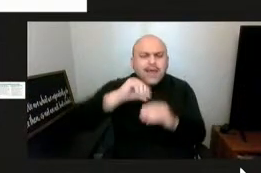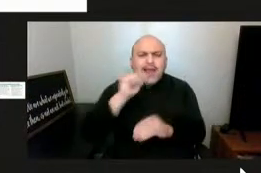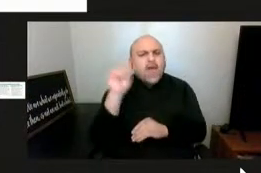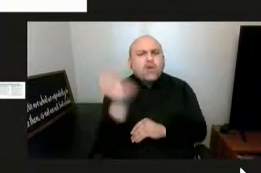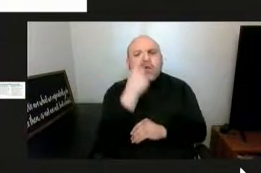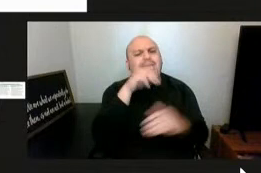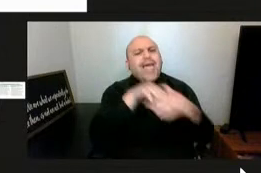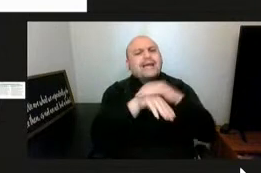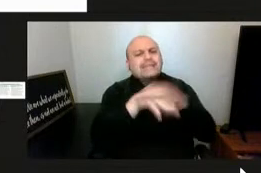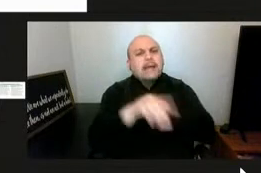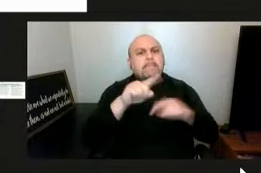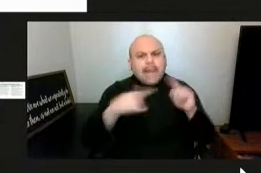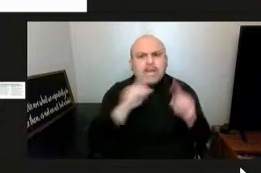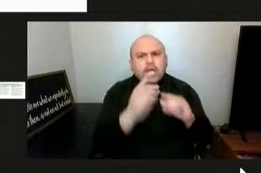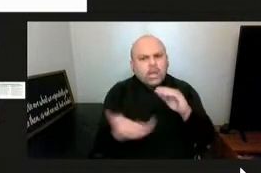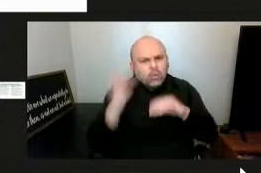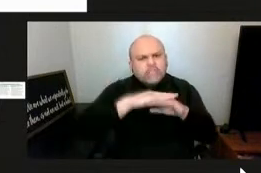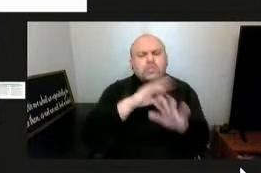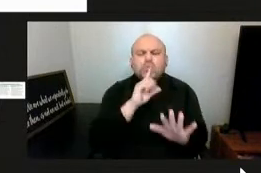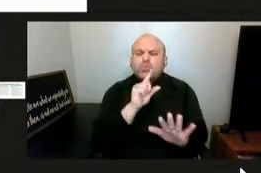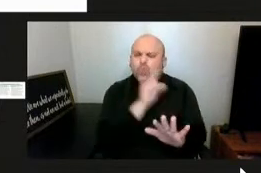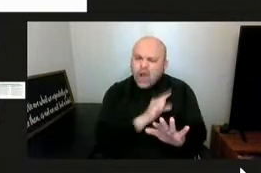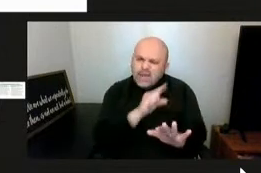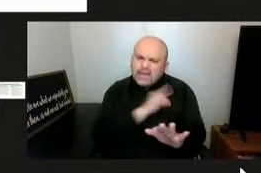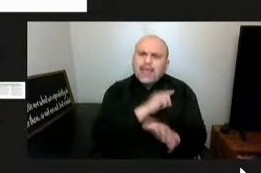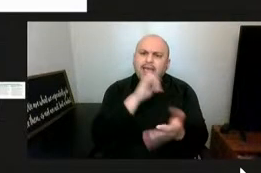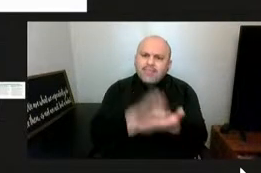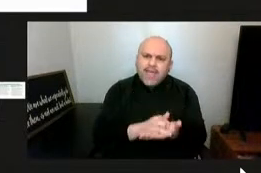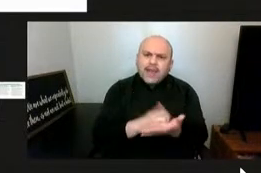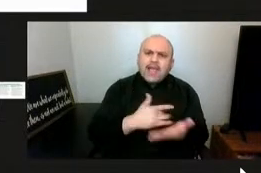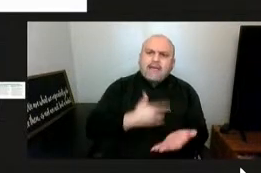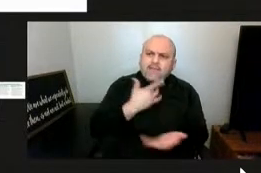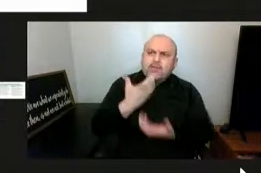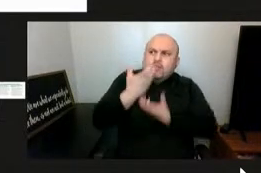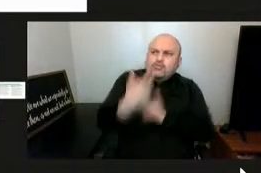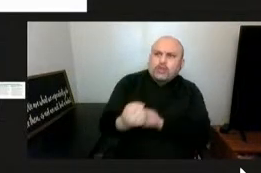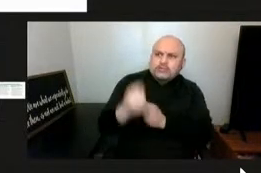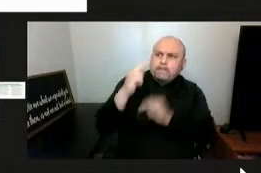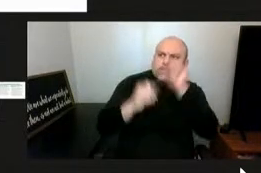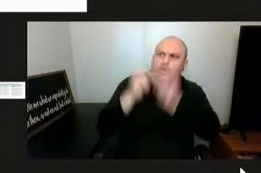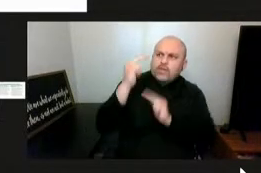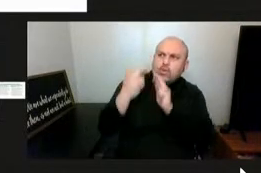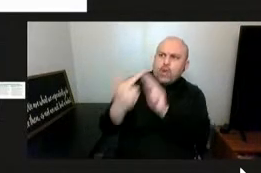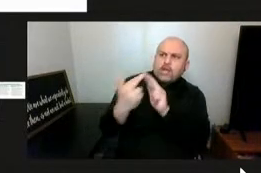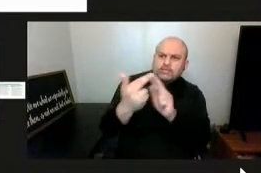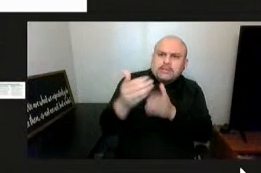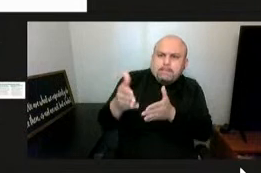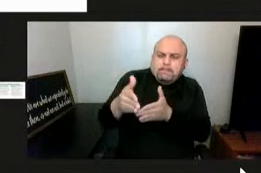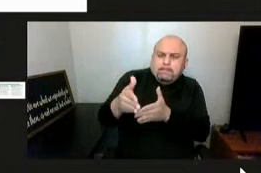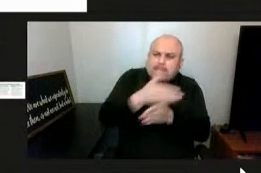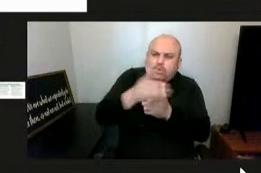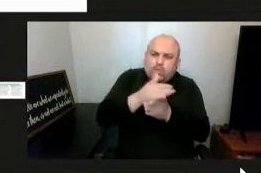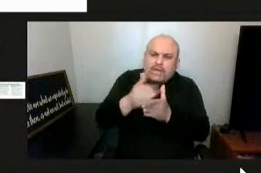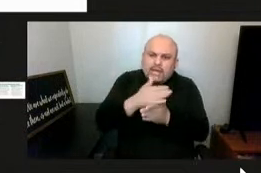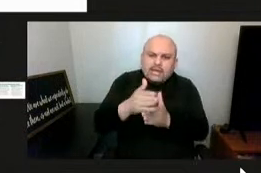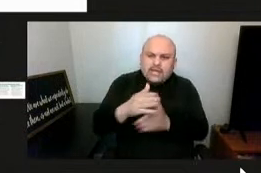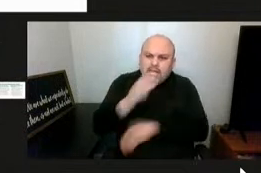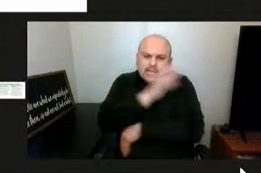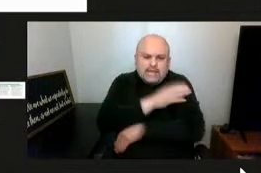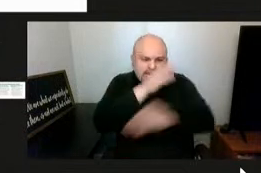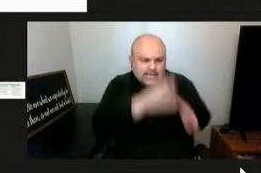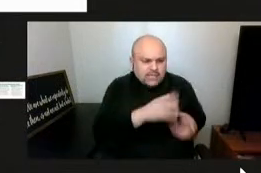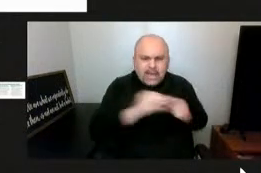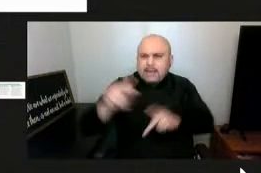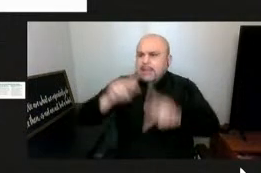but increase quality that builds on trusting relationship between the clinicians and the people and